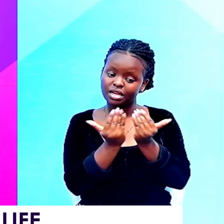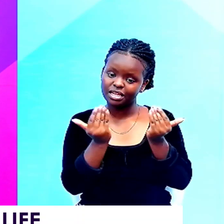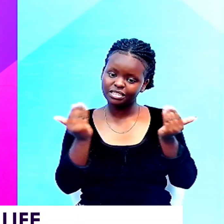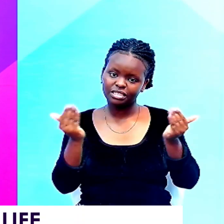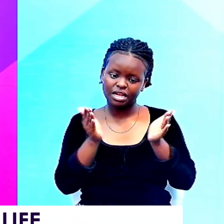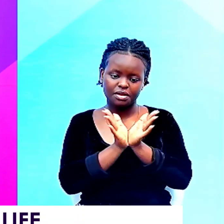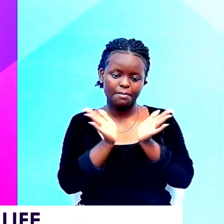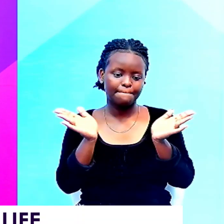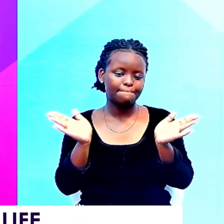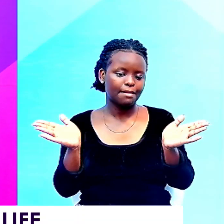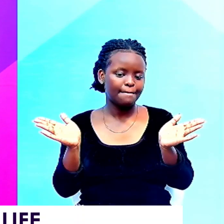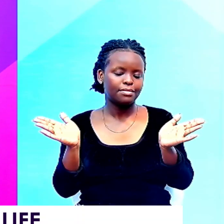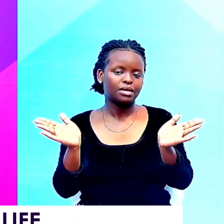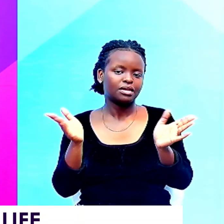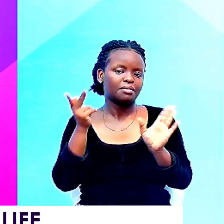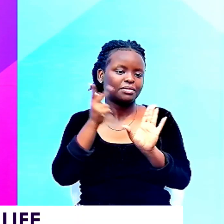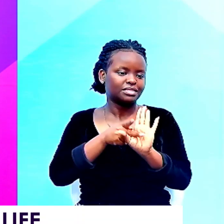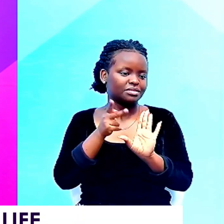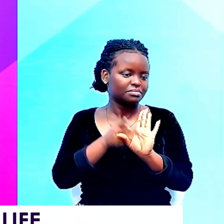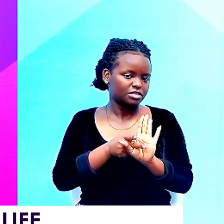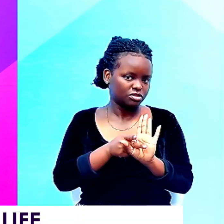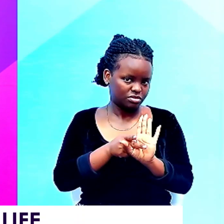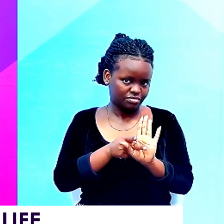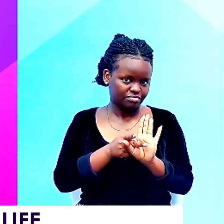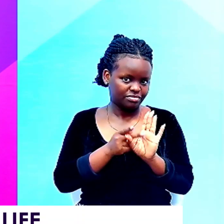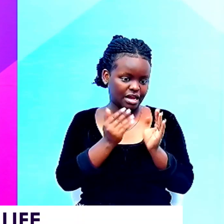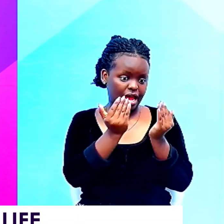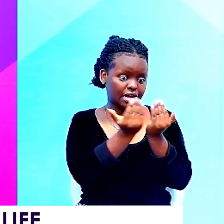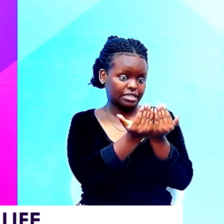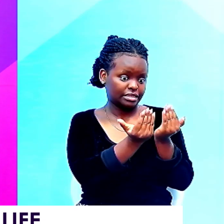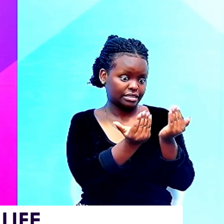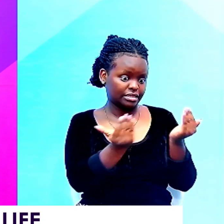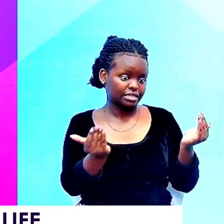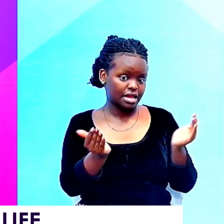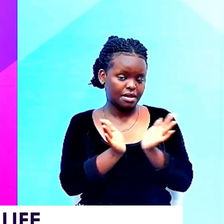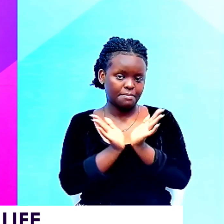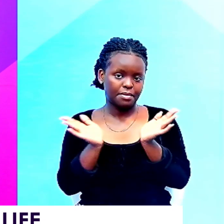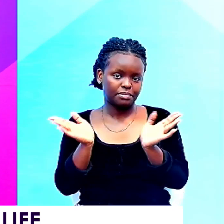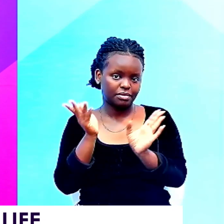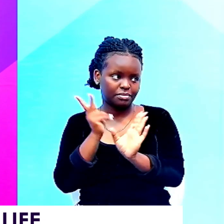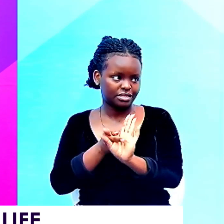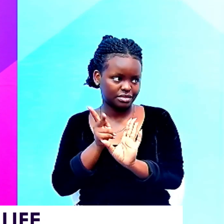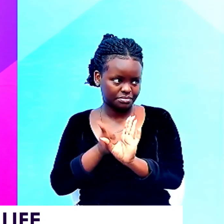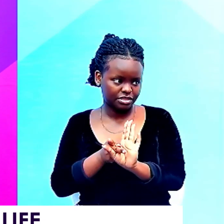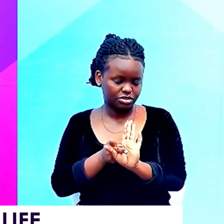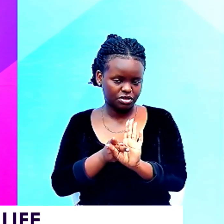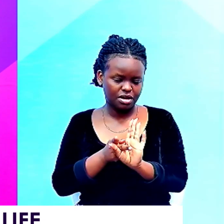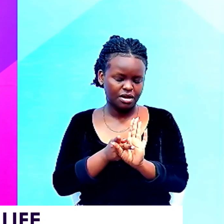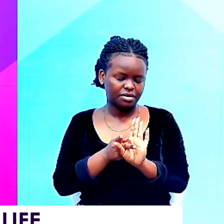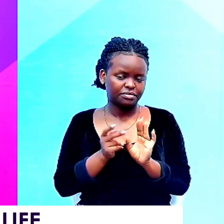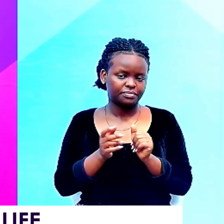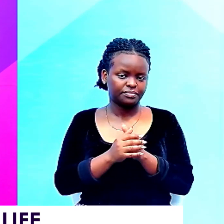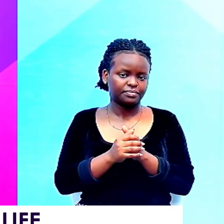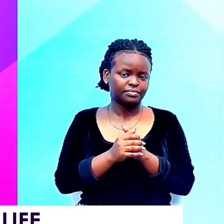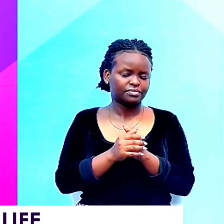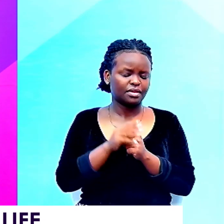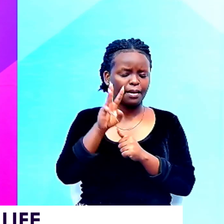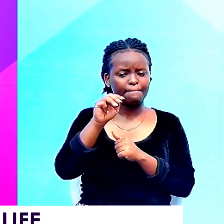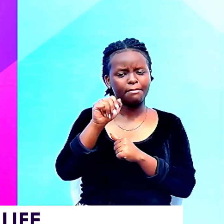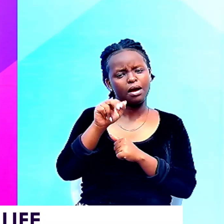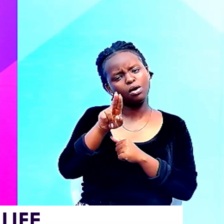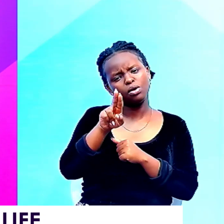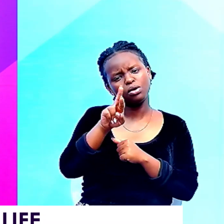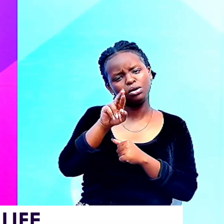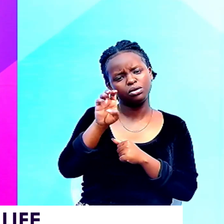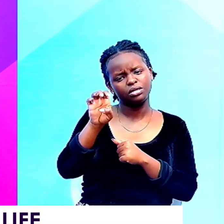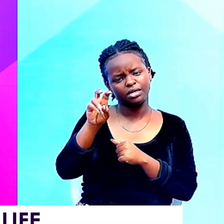public participation. What a topic. Child public participation. By the way, Maureen, before